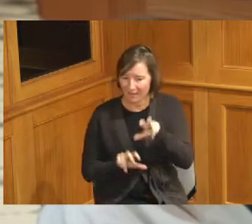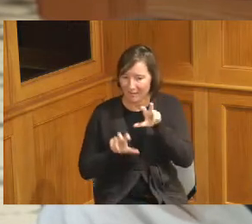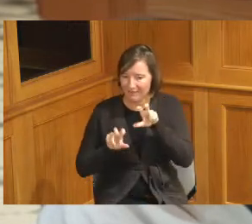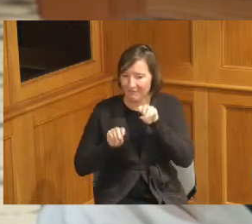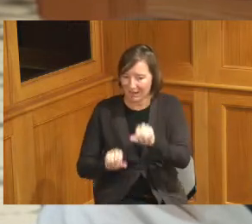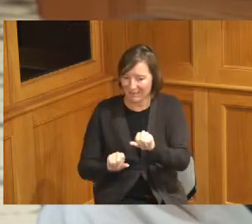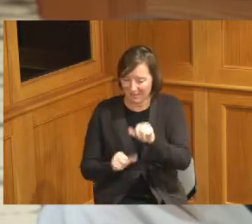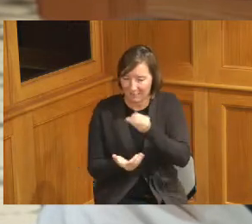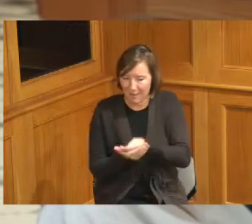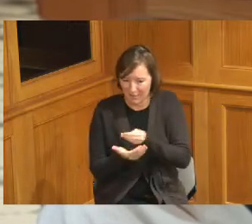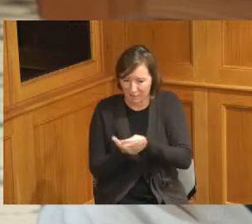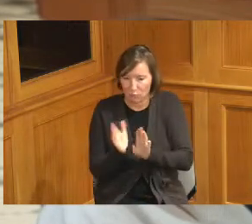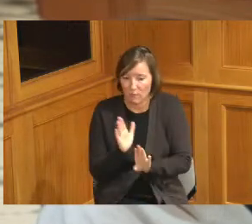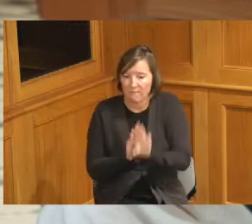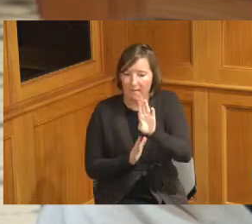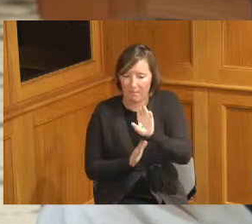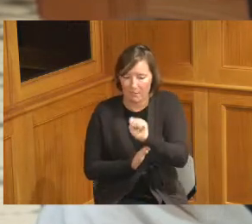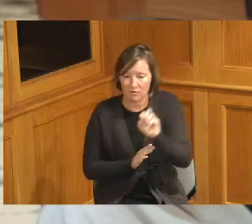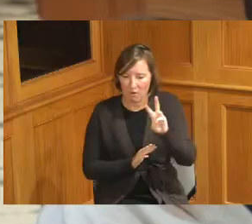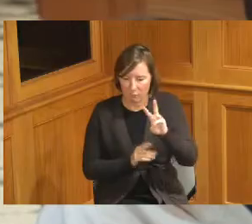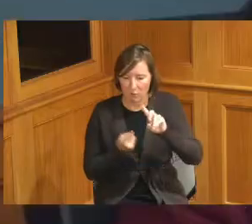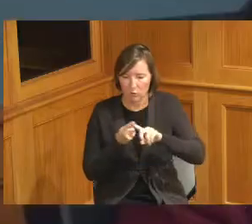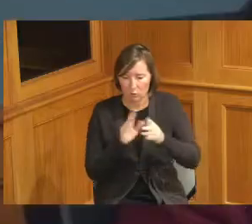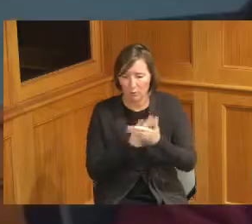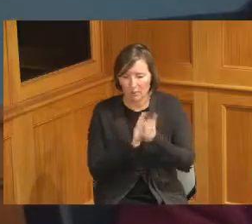funds. Okay.